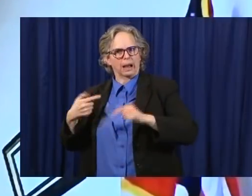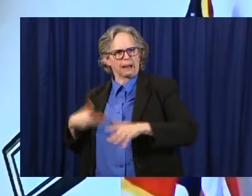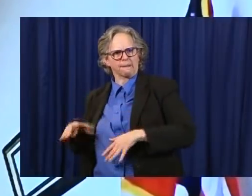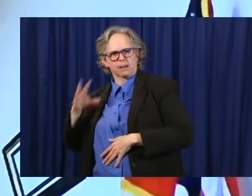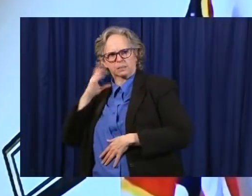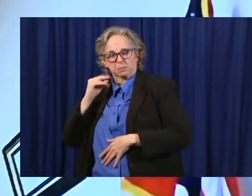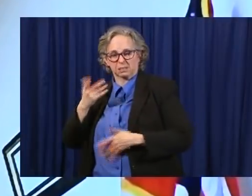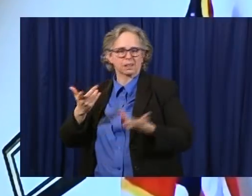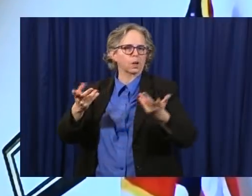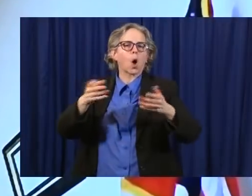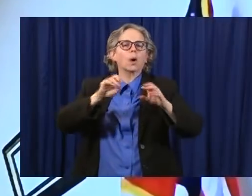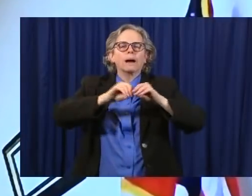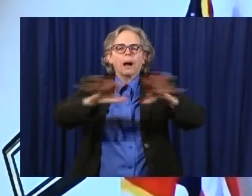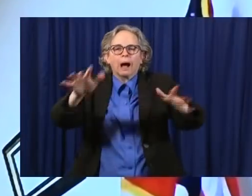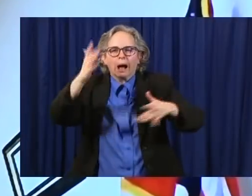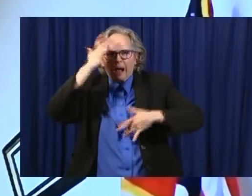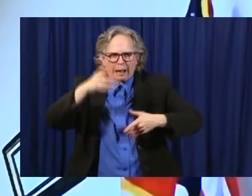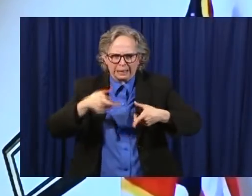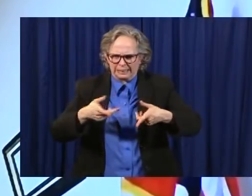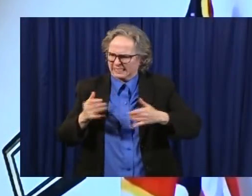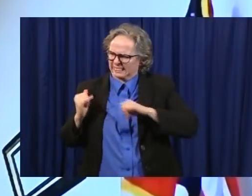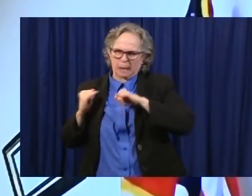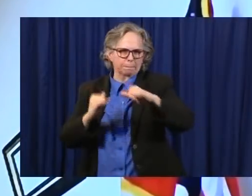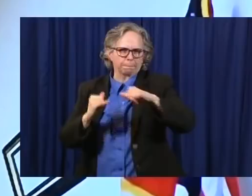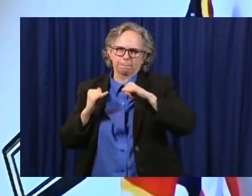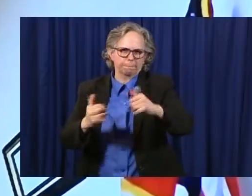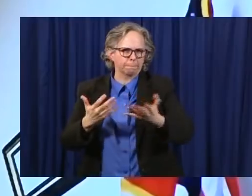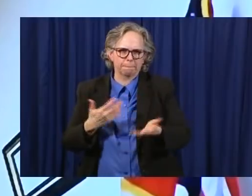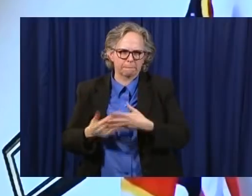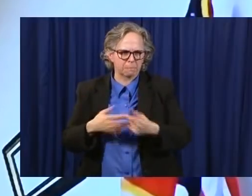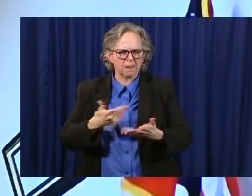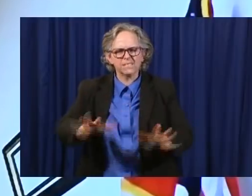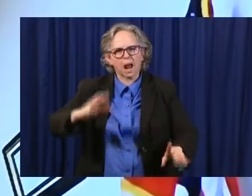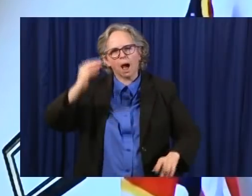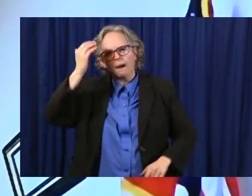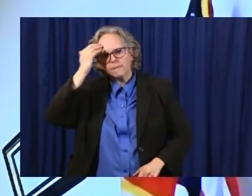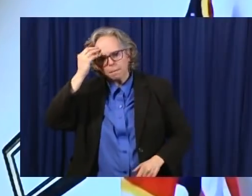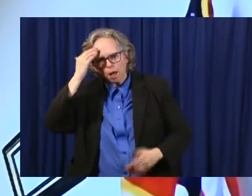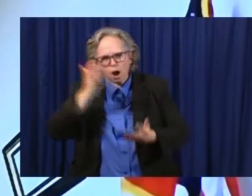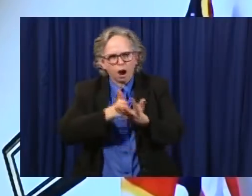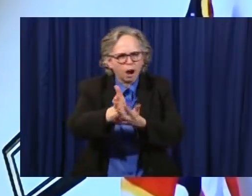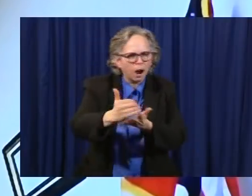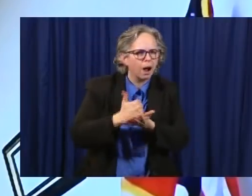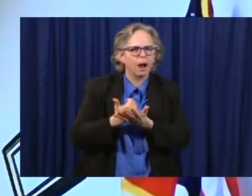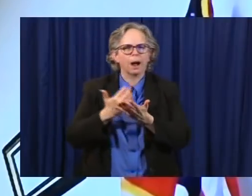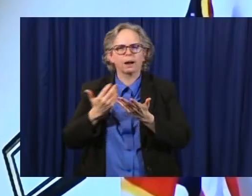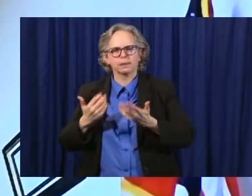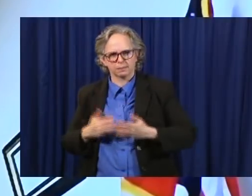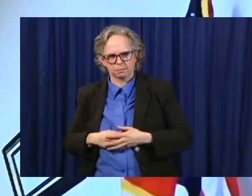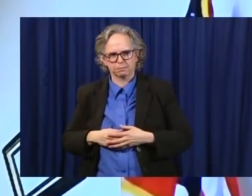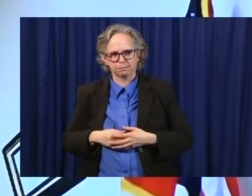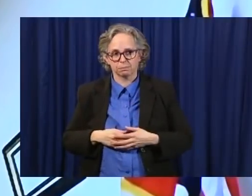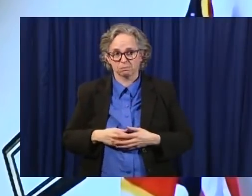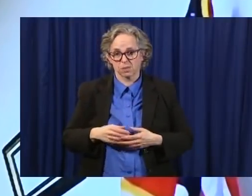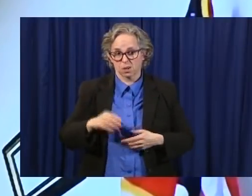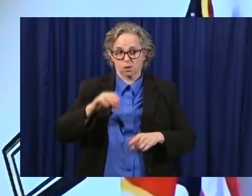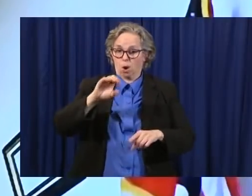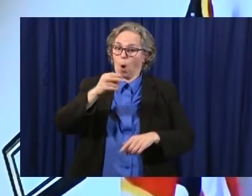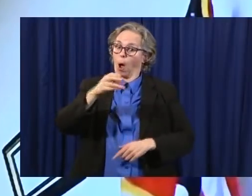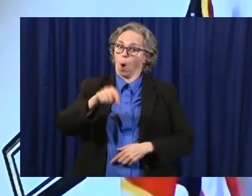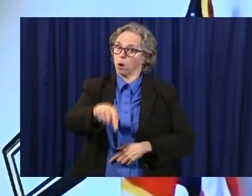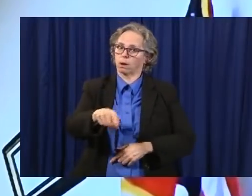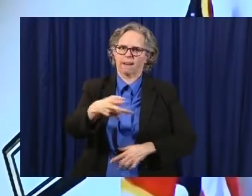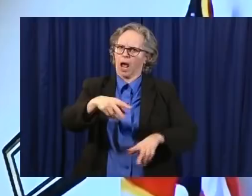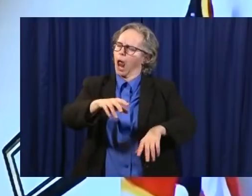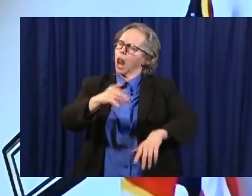is infection control of respiratory agent. And so she's very familiar with it. And I think you're lucky. I think the